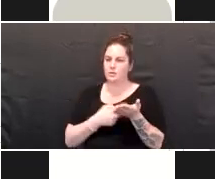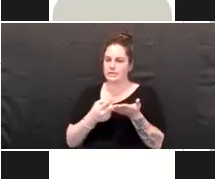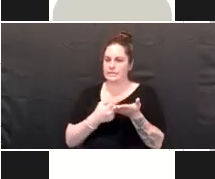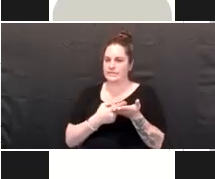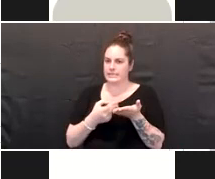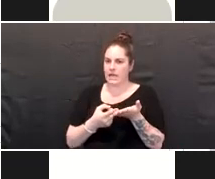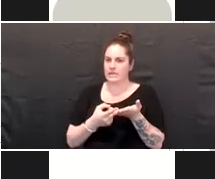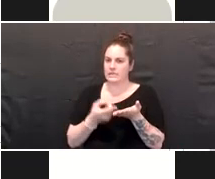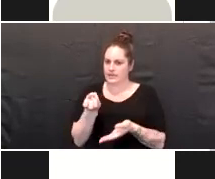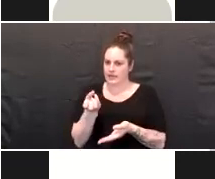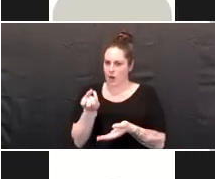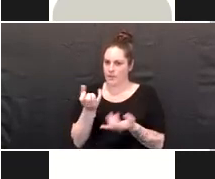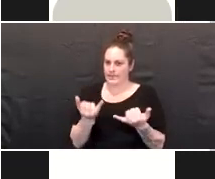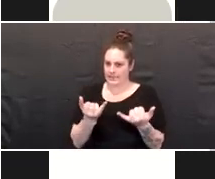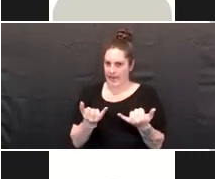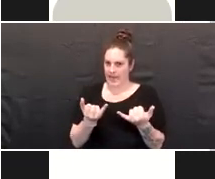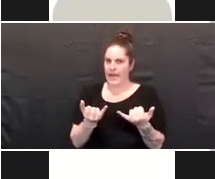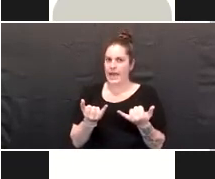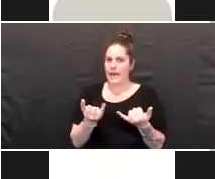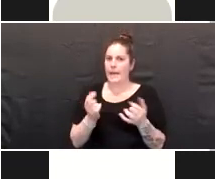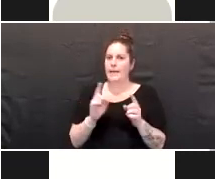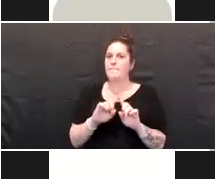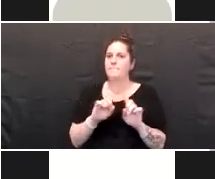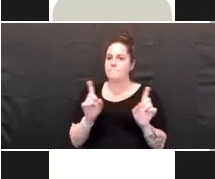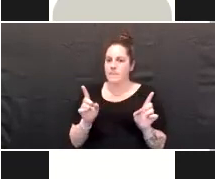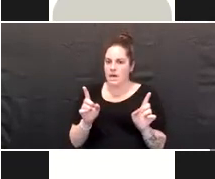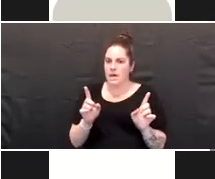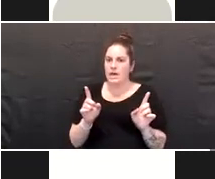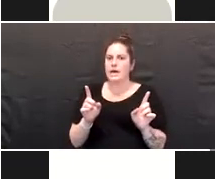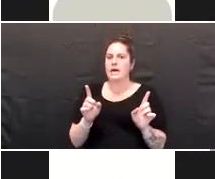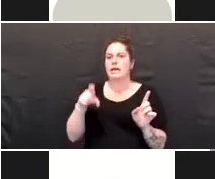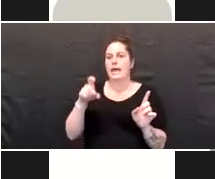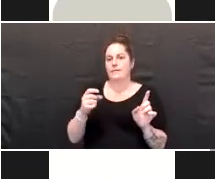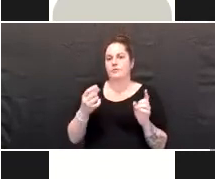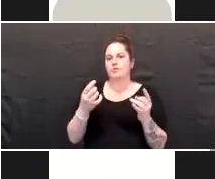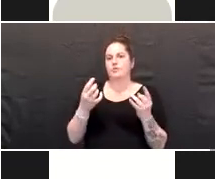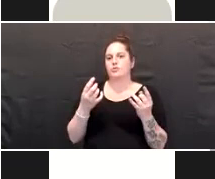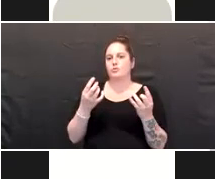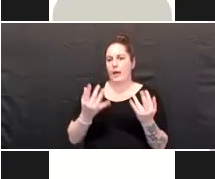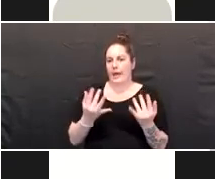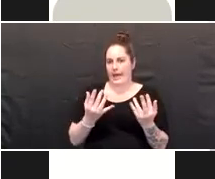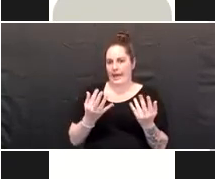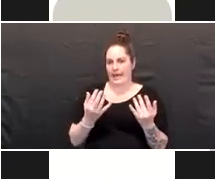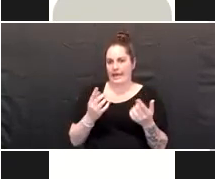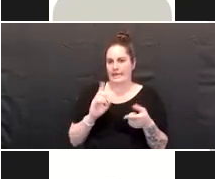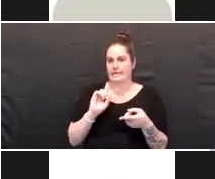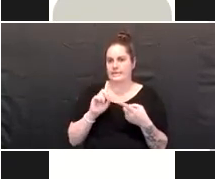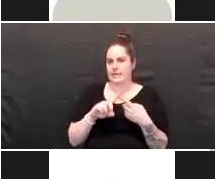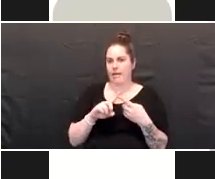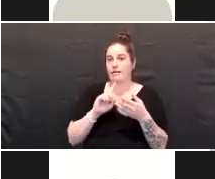with you, but it is going to have to wait until next